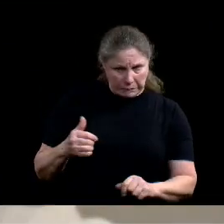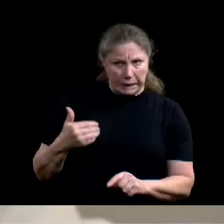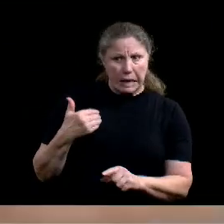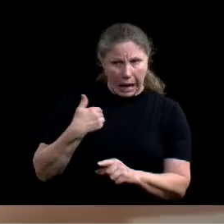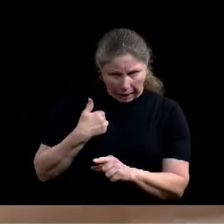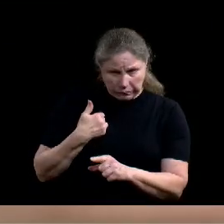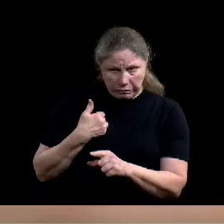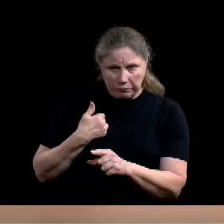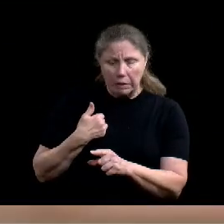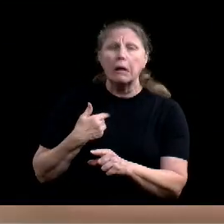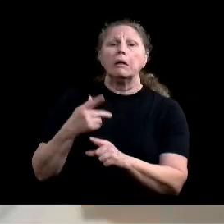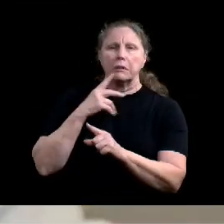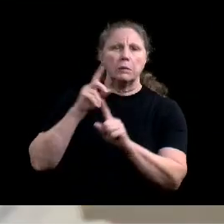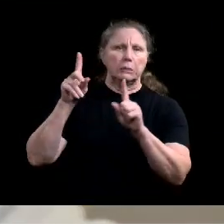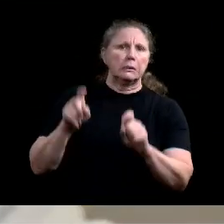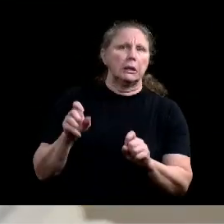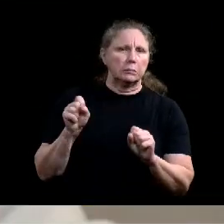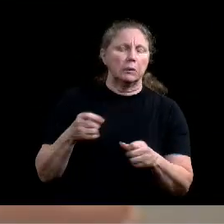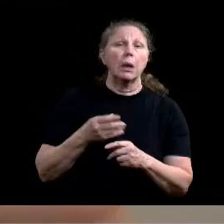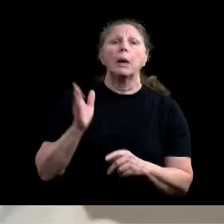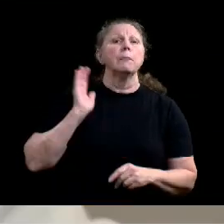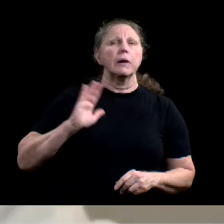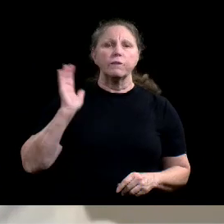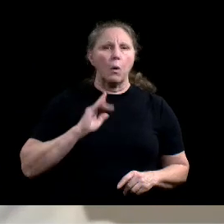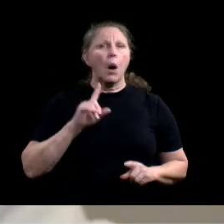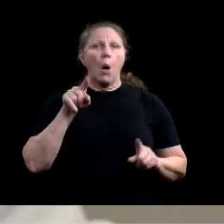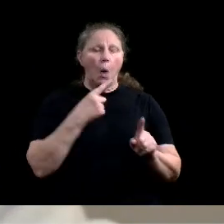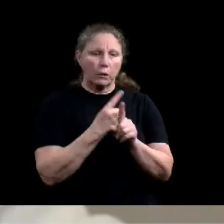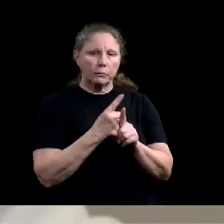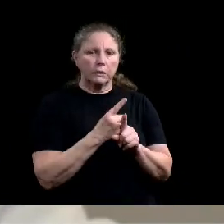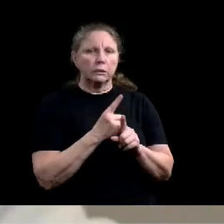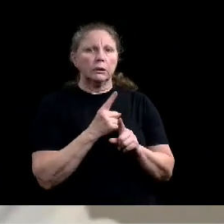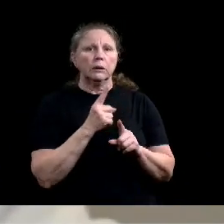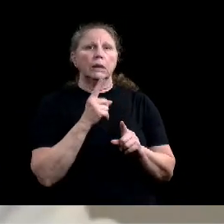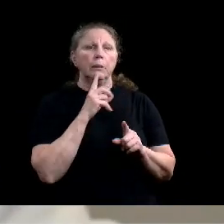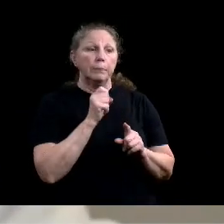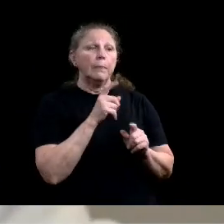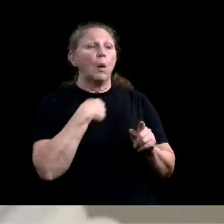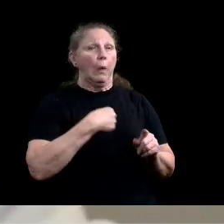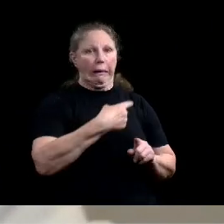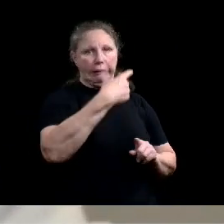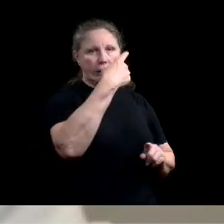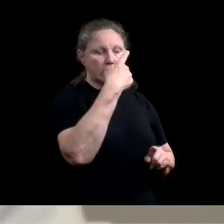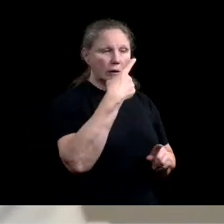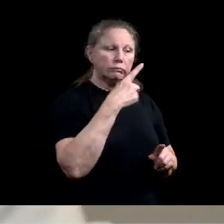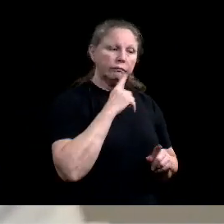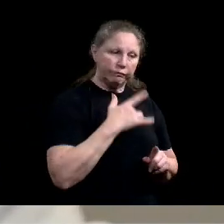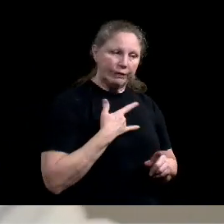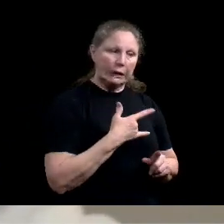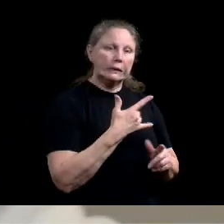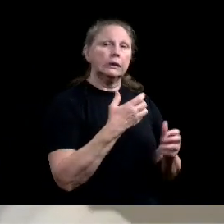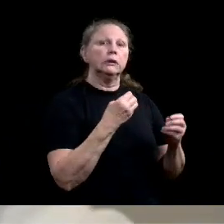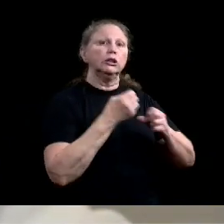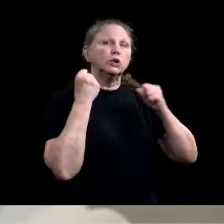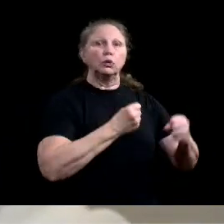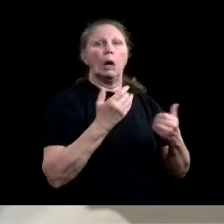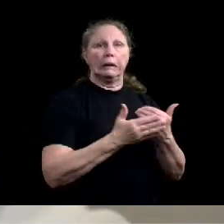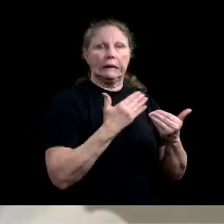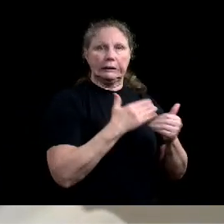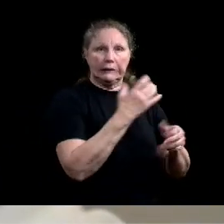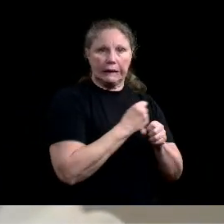just vulnerable patients or patients with close contacts. Now, our patients who have any symptoms that